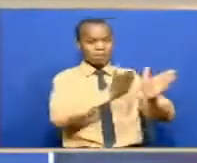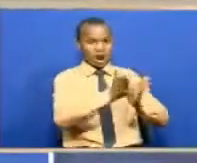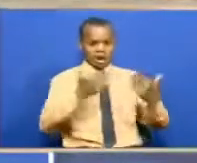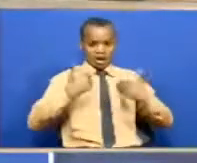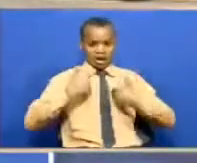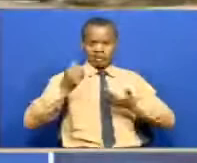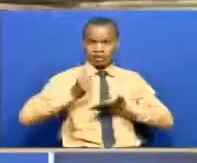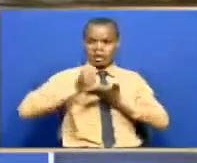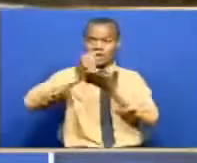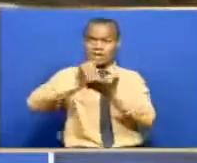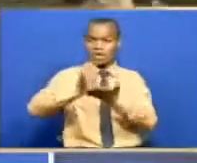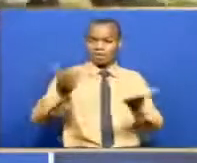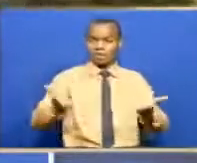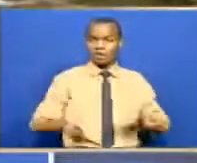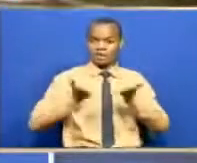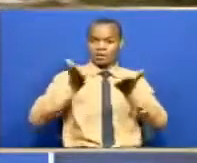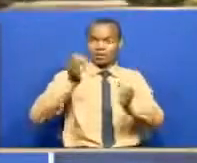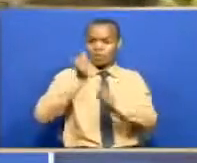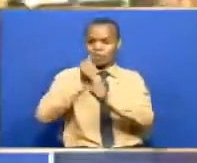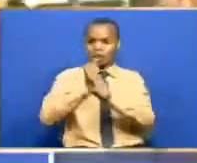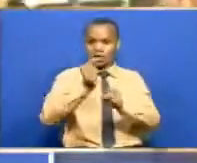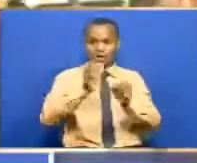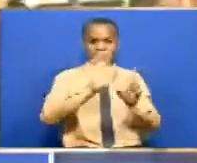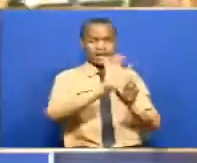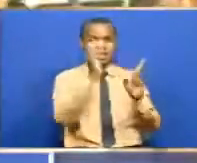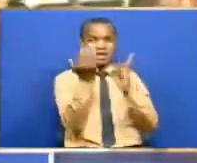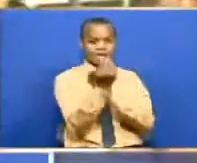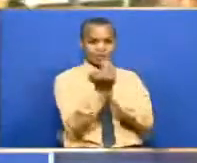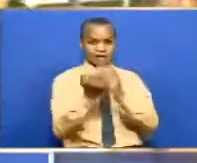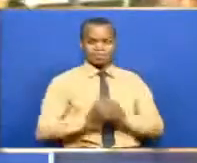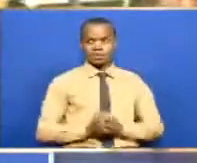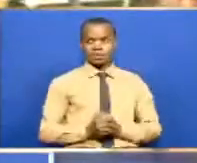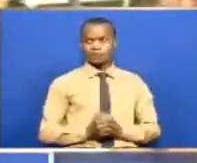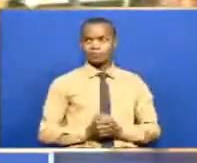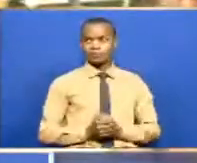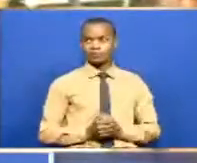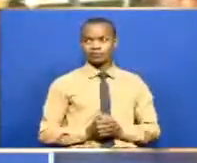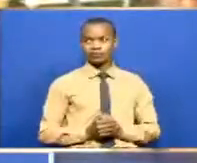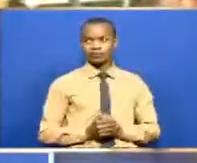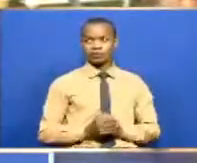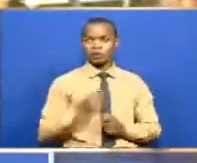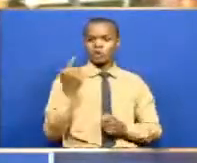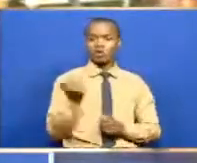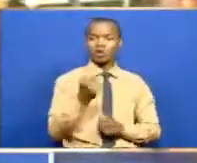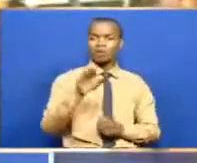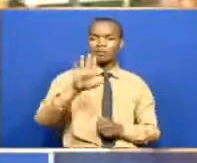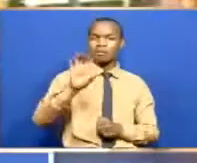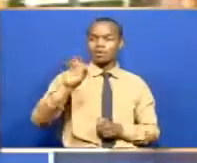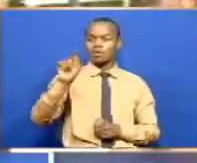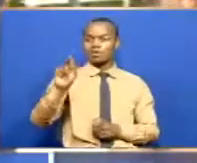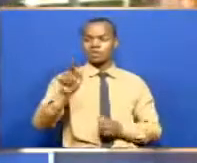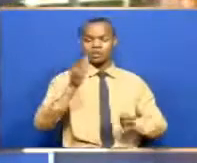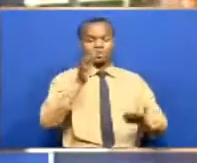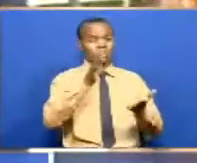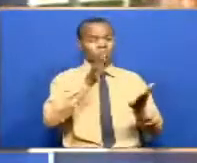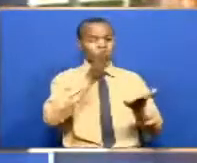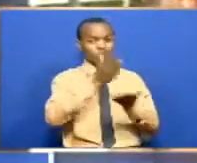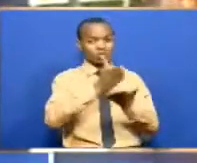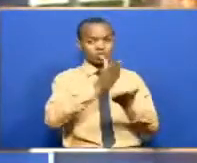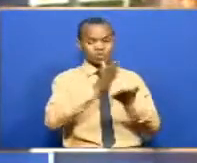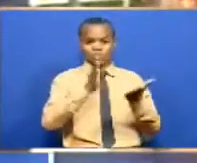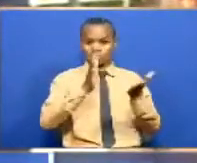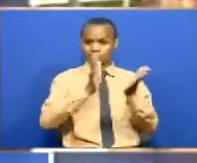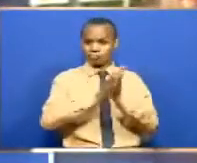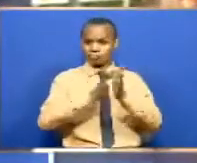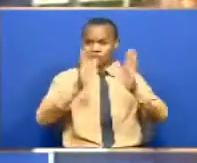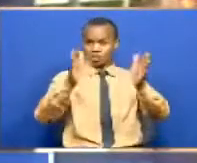improve the welfare and their working environment. Not only about the housing and BOT, I appreciate that. Housing